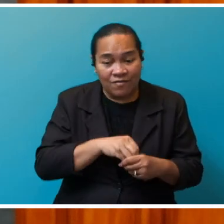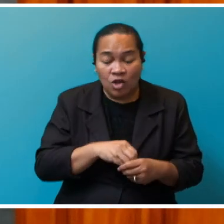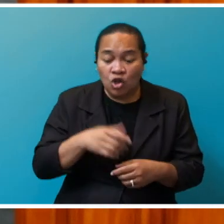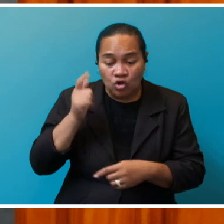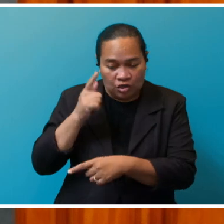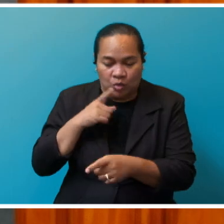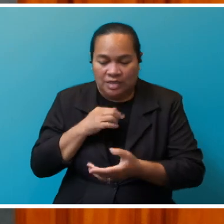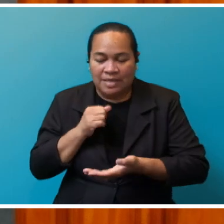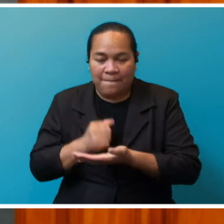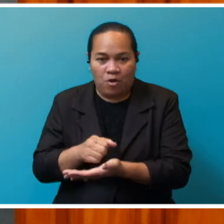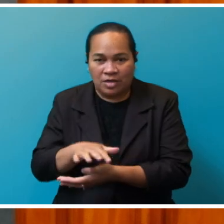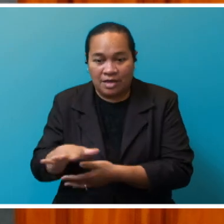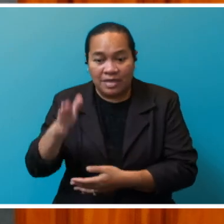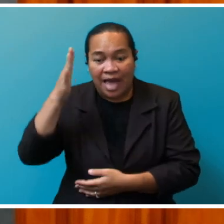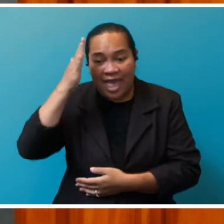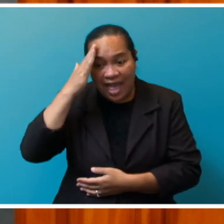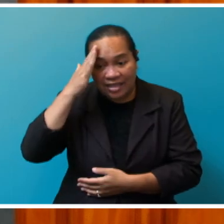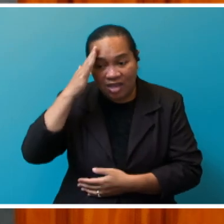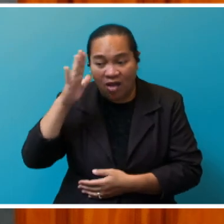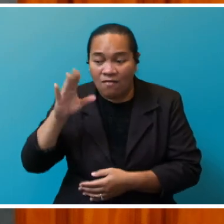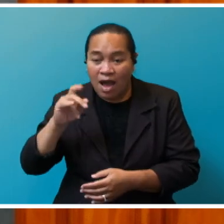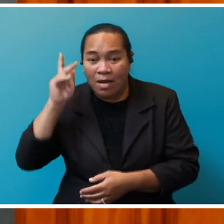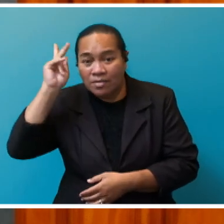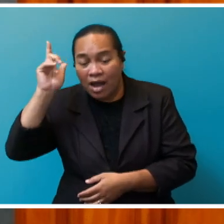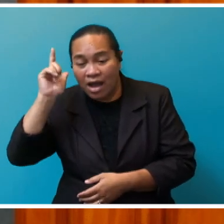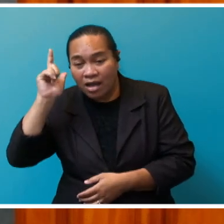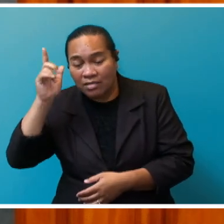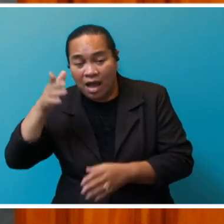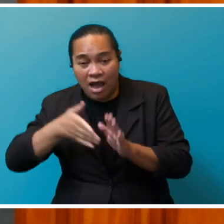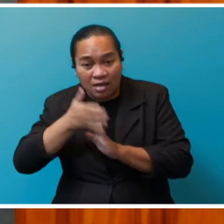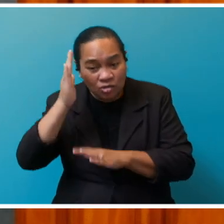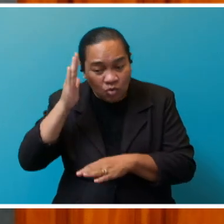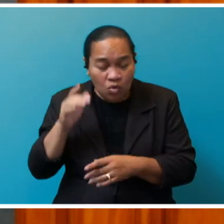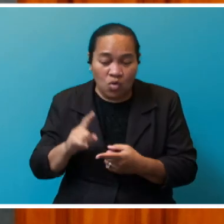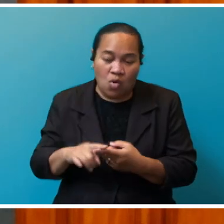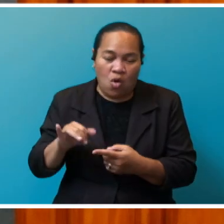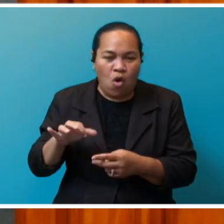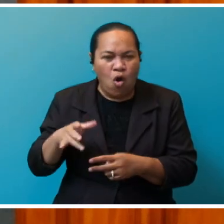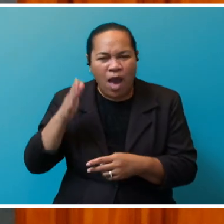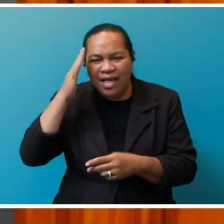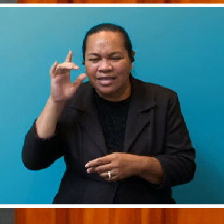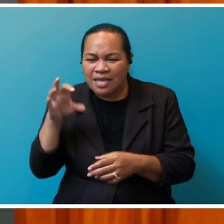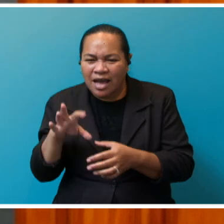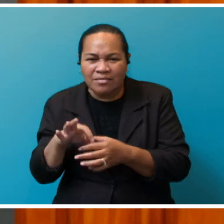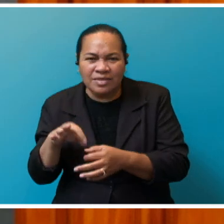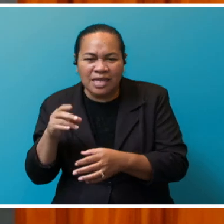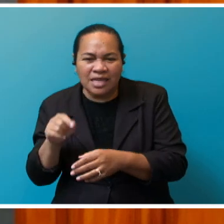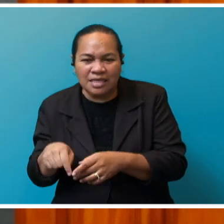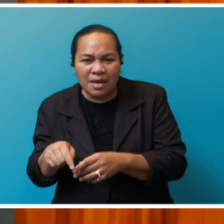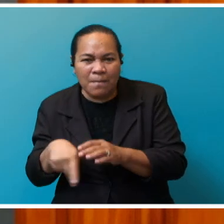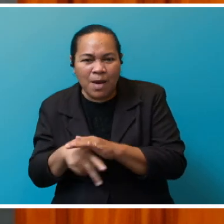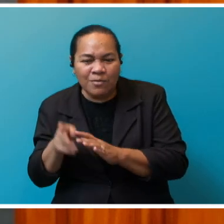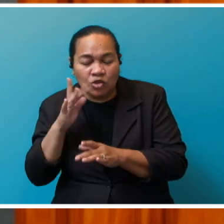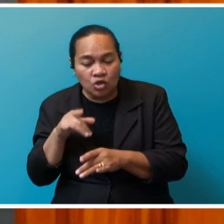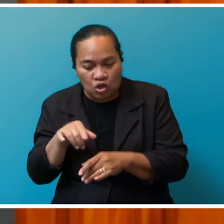heads of primary schools, district education officers, and CAS officers to familiarize themselves with